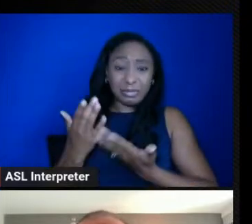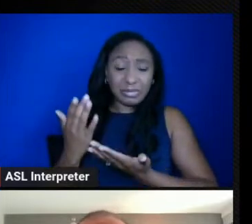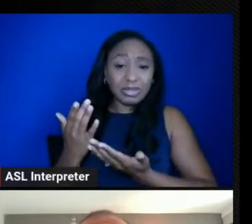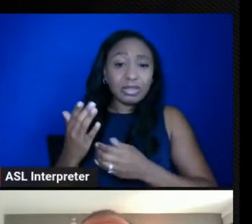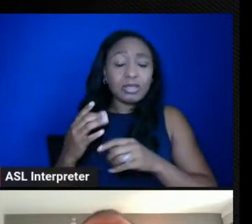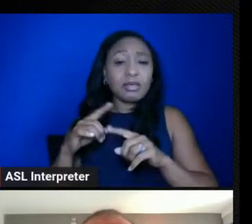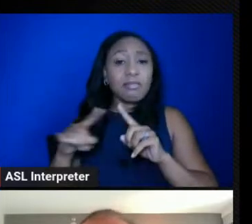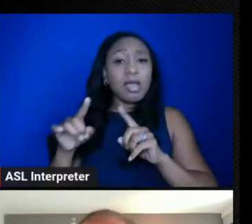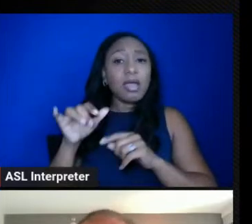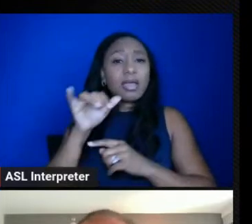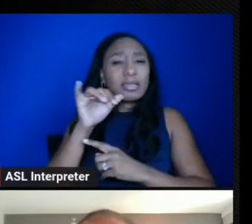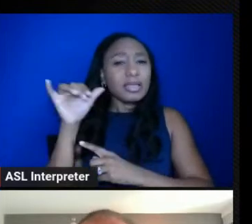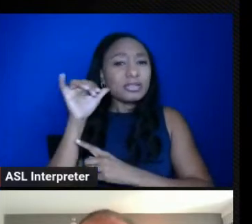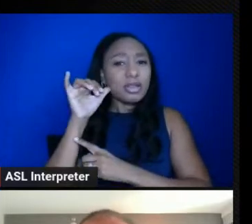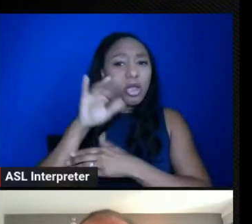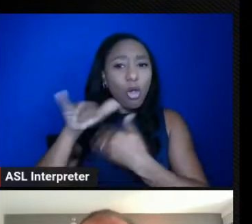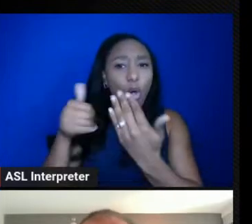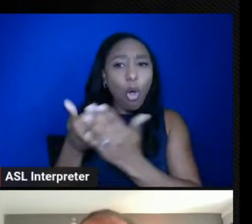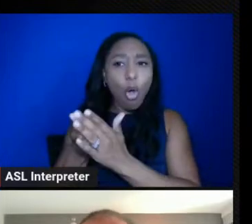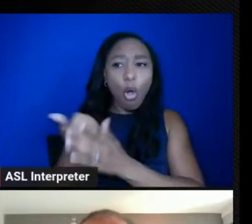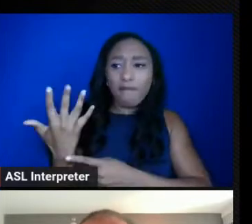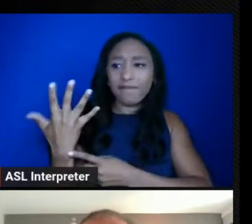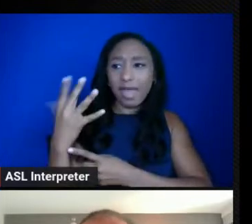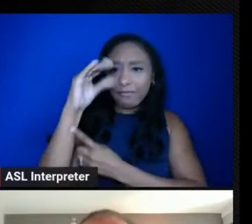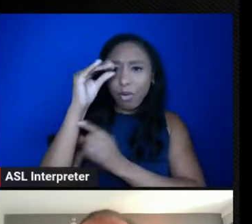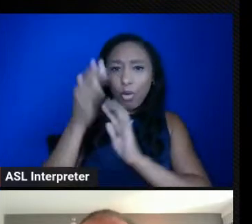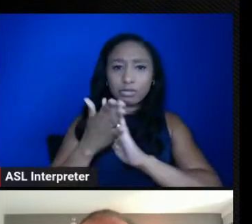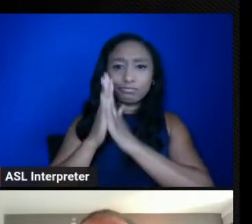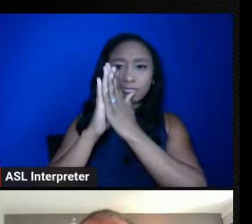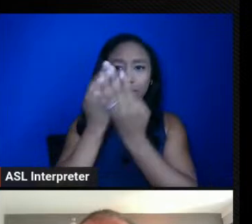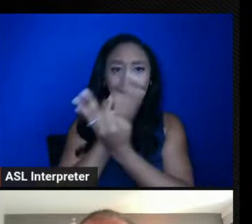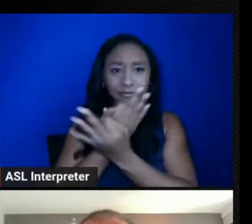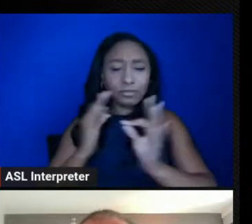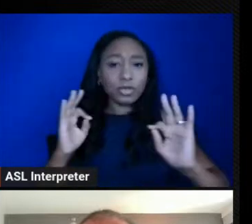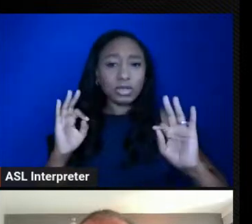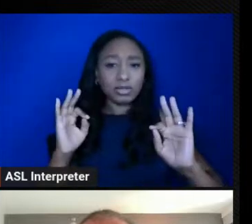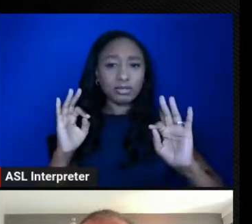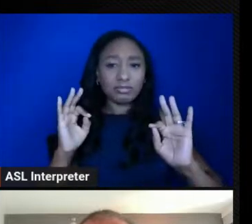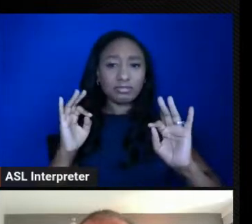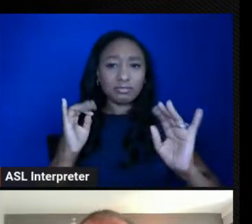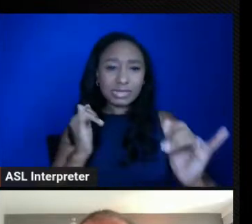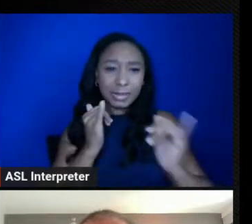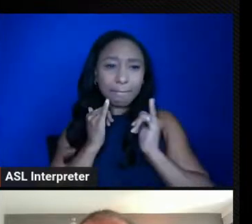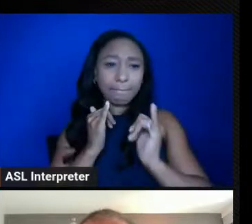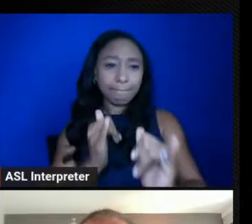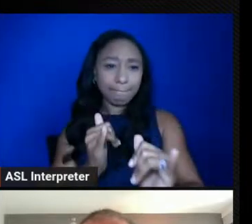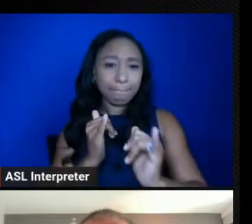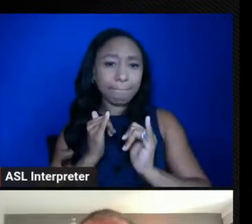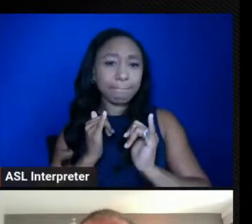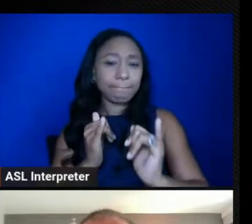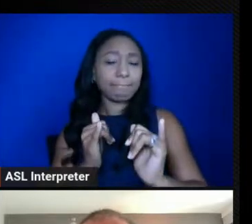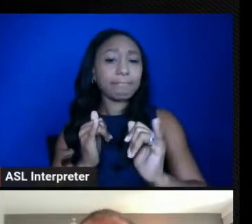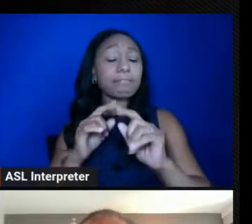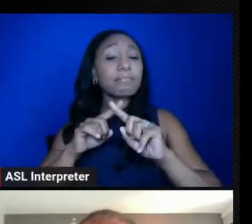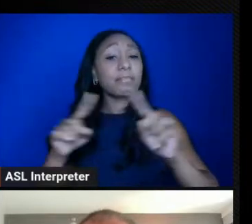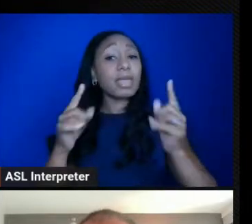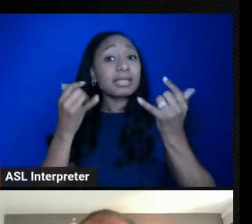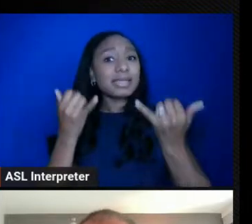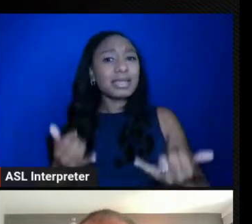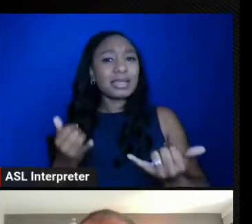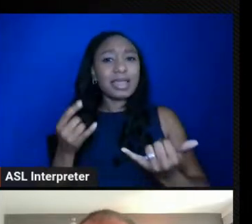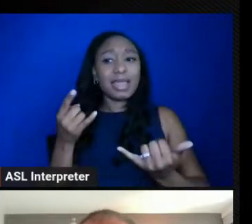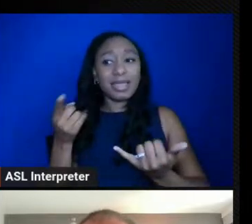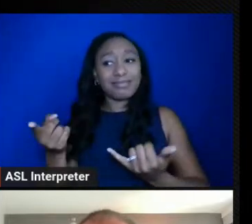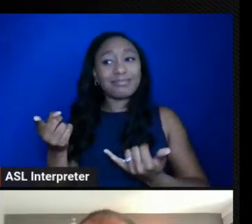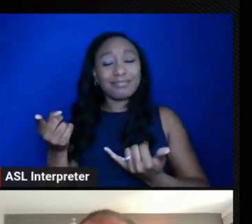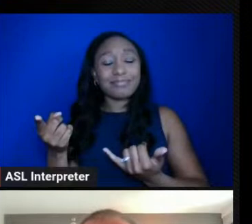Yesterday, all 5 boys had been free, like you and me. But today they were